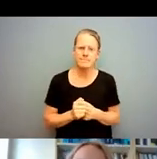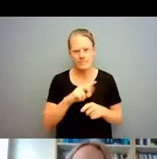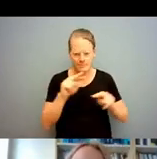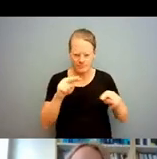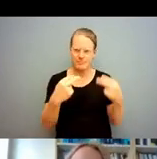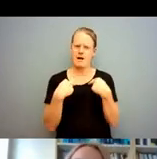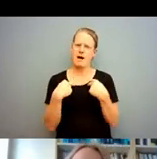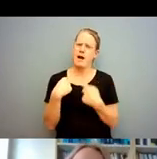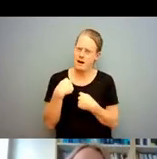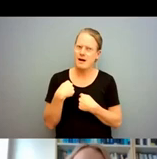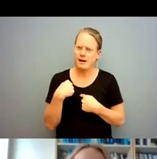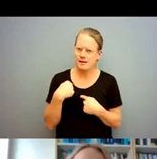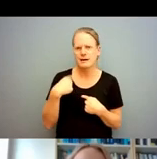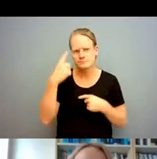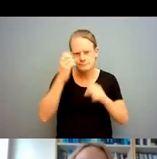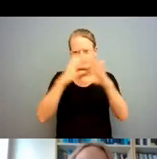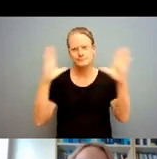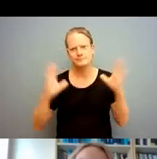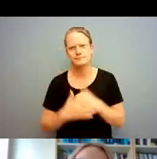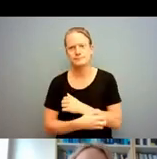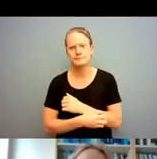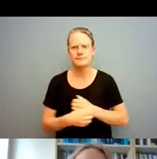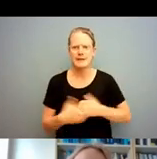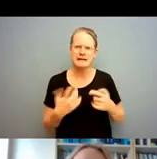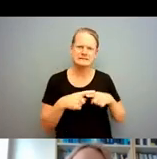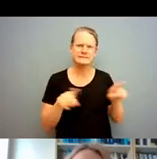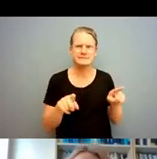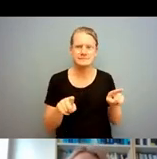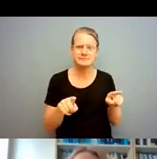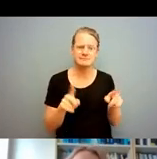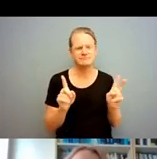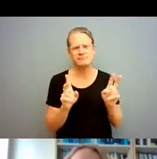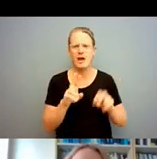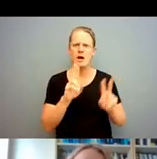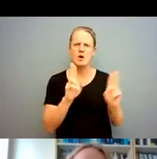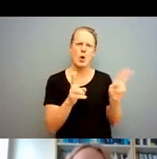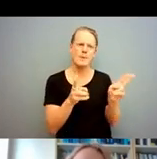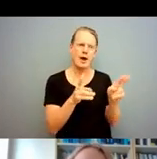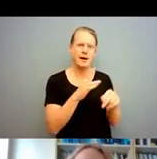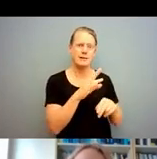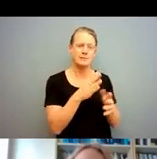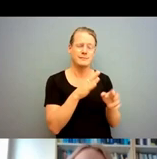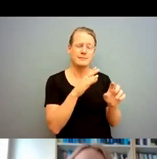large are formulated as individual rights. But also the